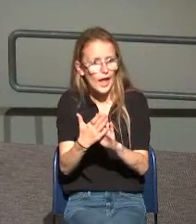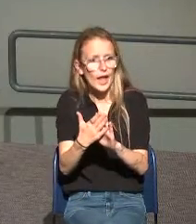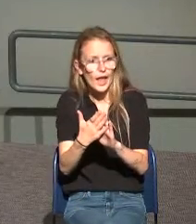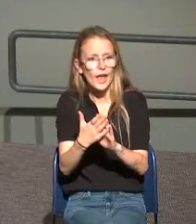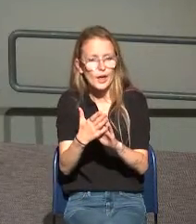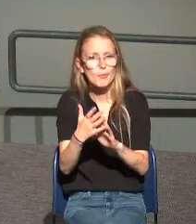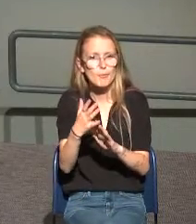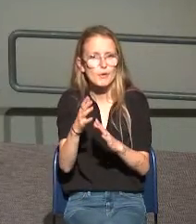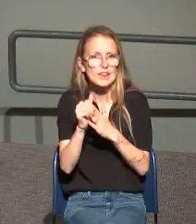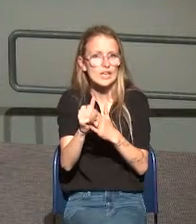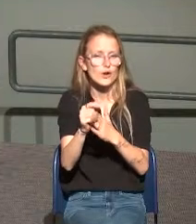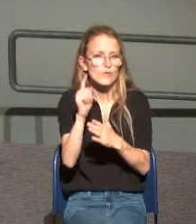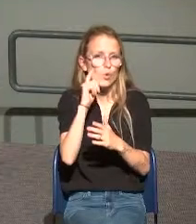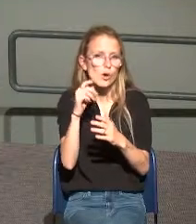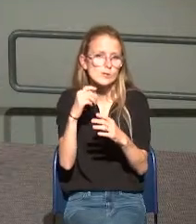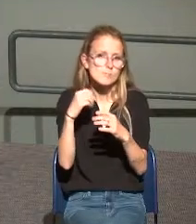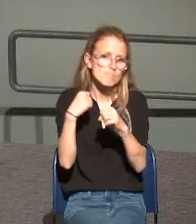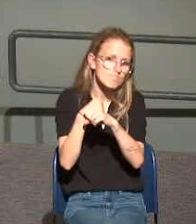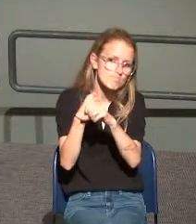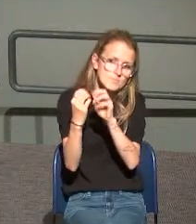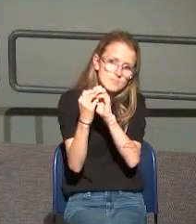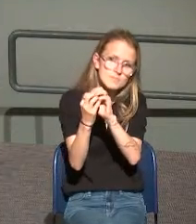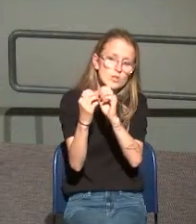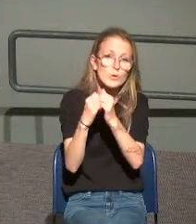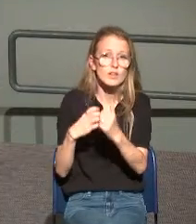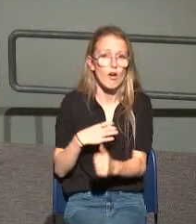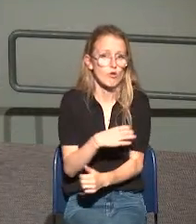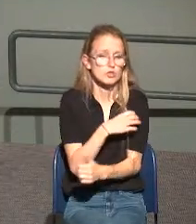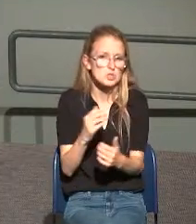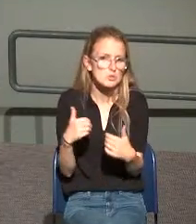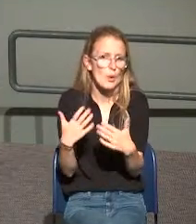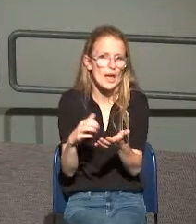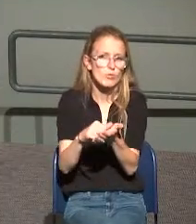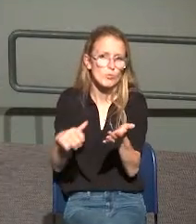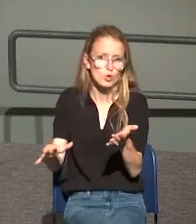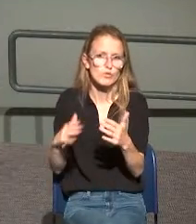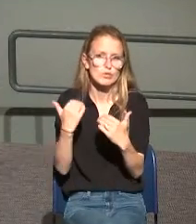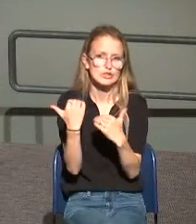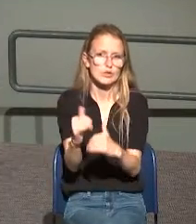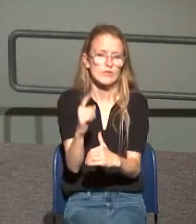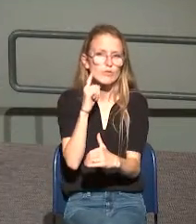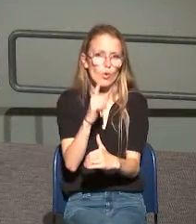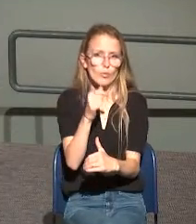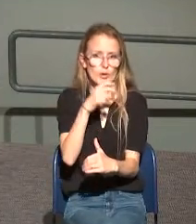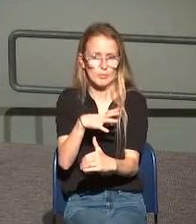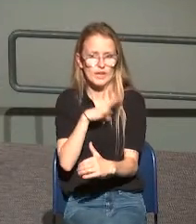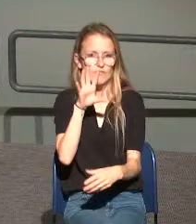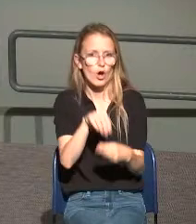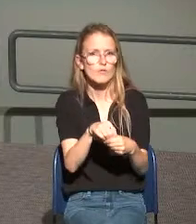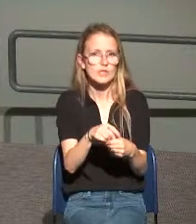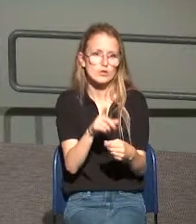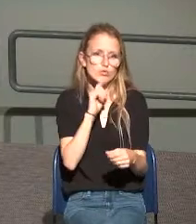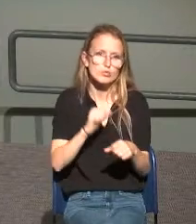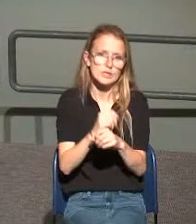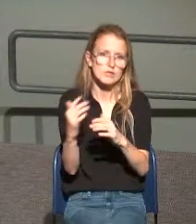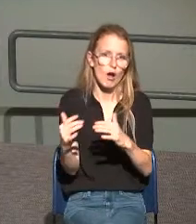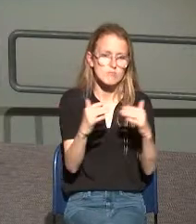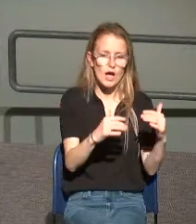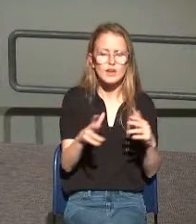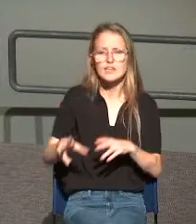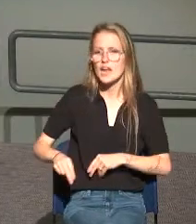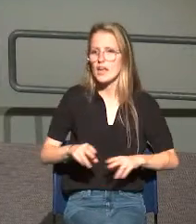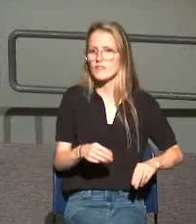Congress to lift the restrictions on women in formal combat. The Navy kind of had